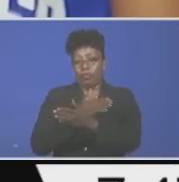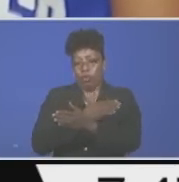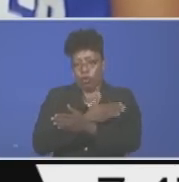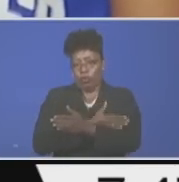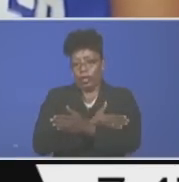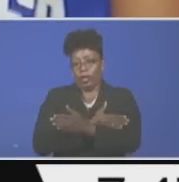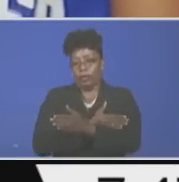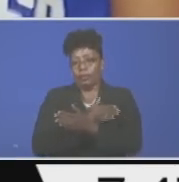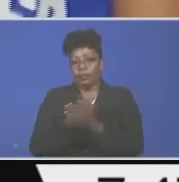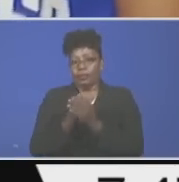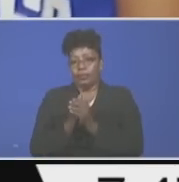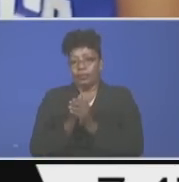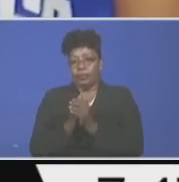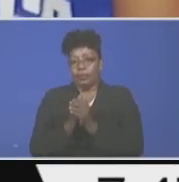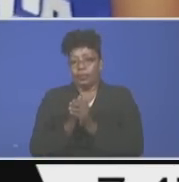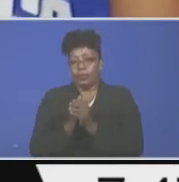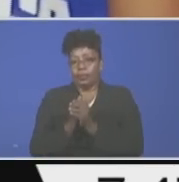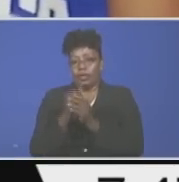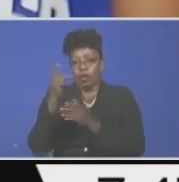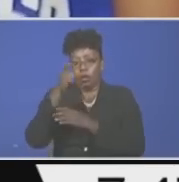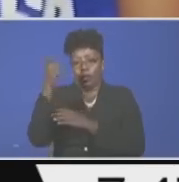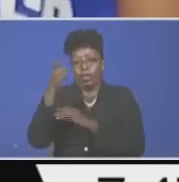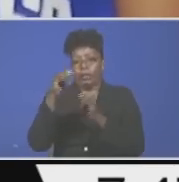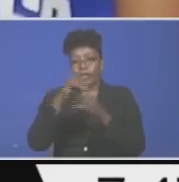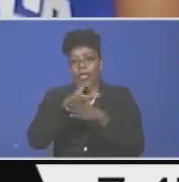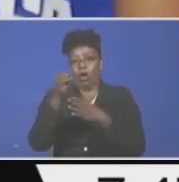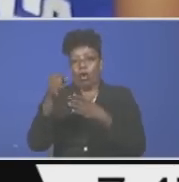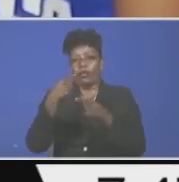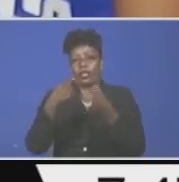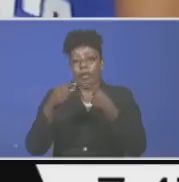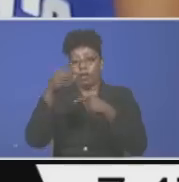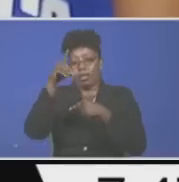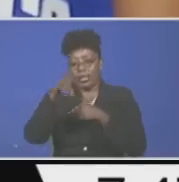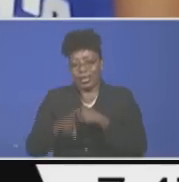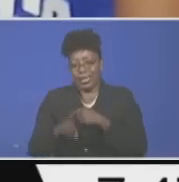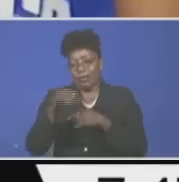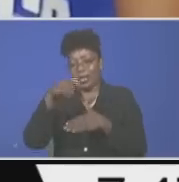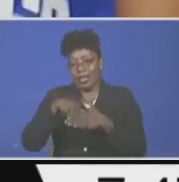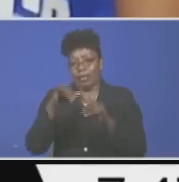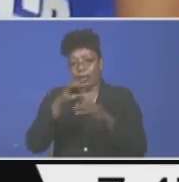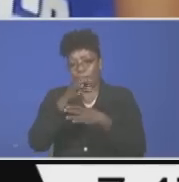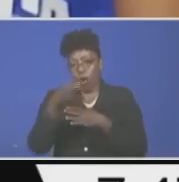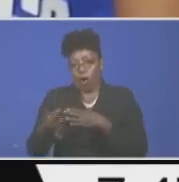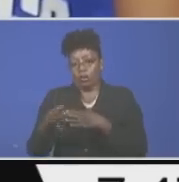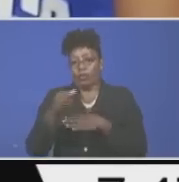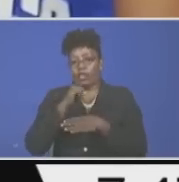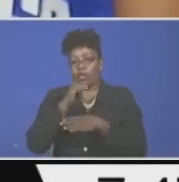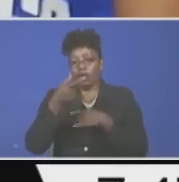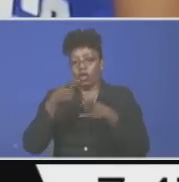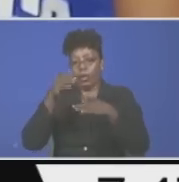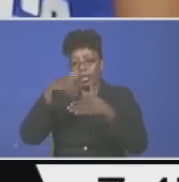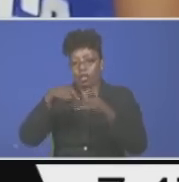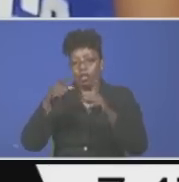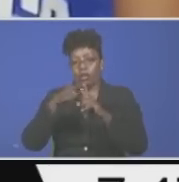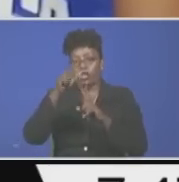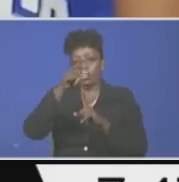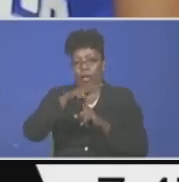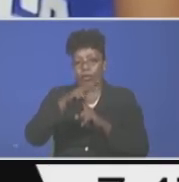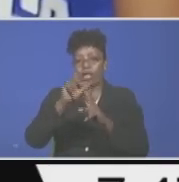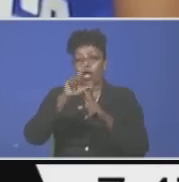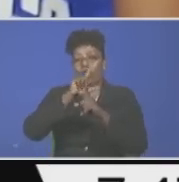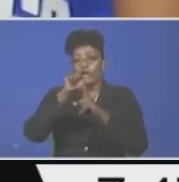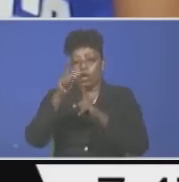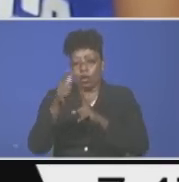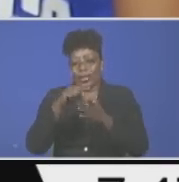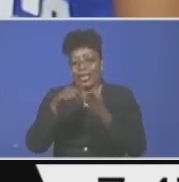step by step, winning playoff games, going deep into the playoffs. So really, if we're not going to the championship locally